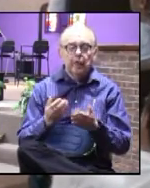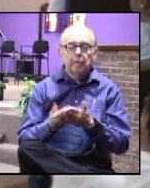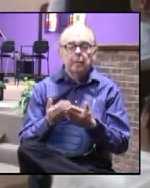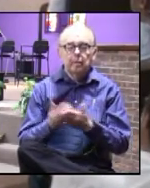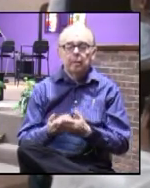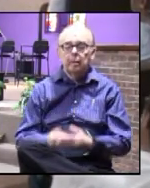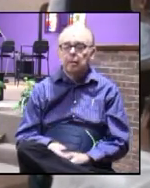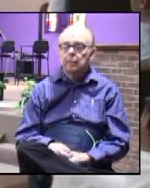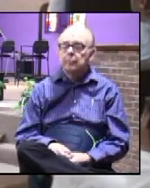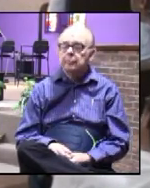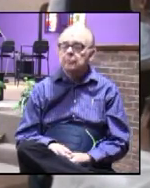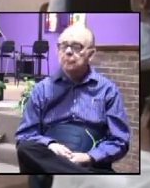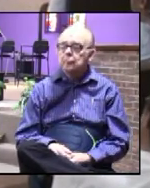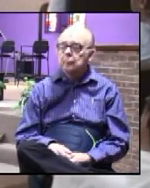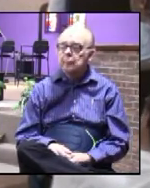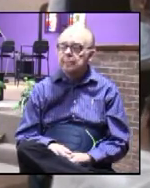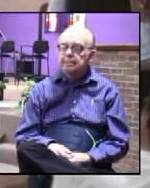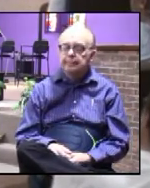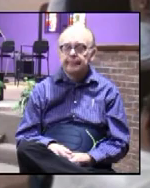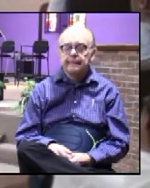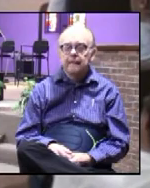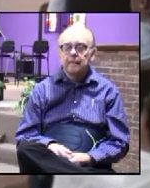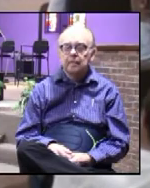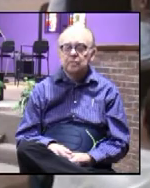day or a week or so.